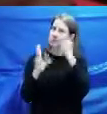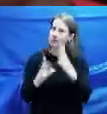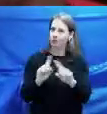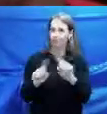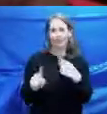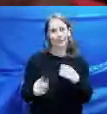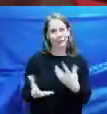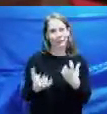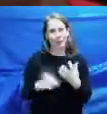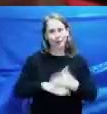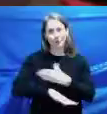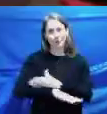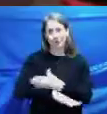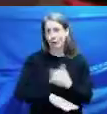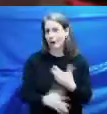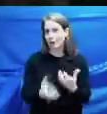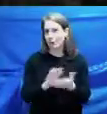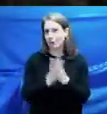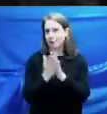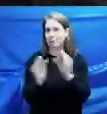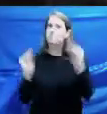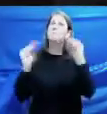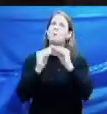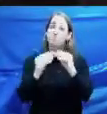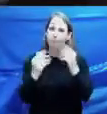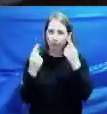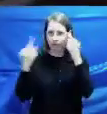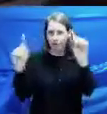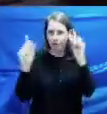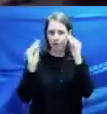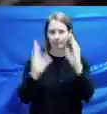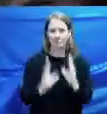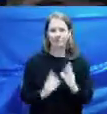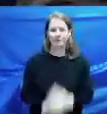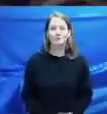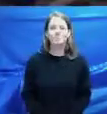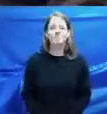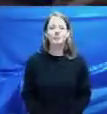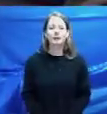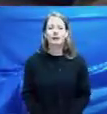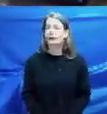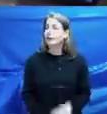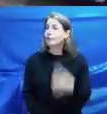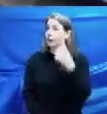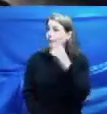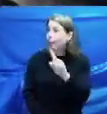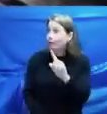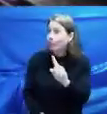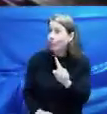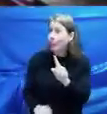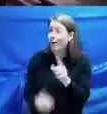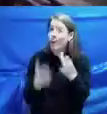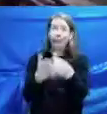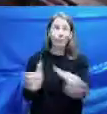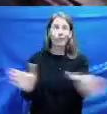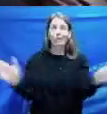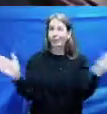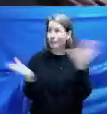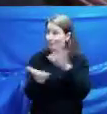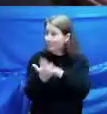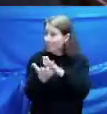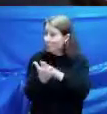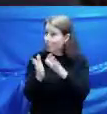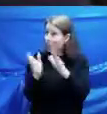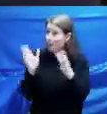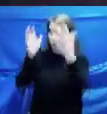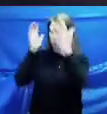I would like to be a more effective teacher. For an entire school to go through this across the board is a big, big change from what